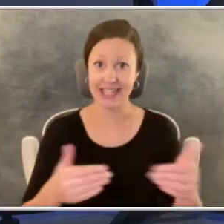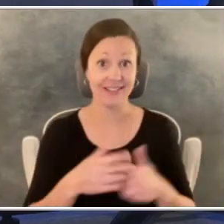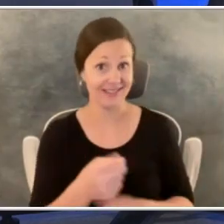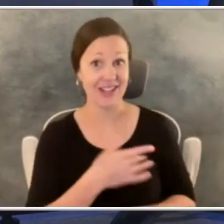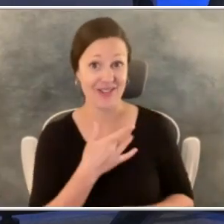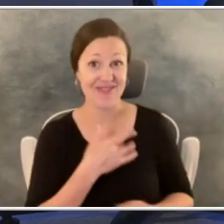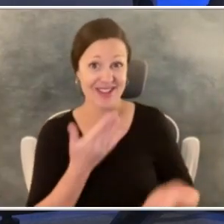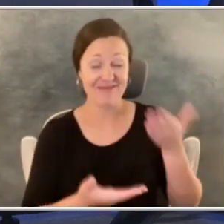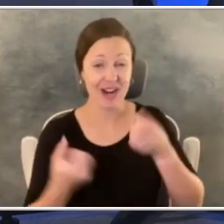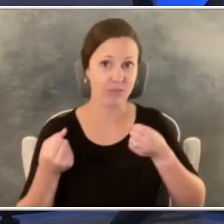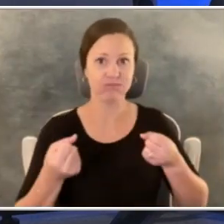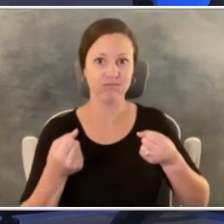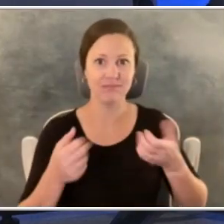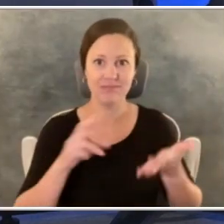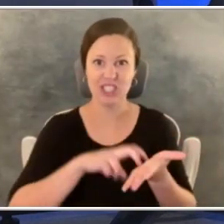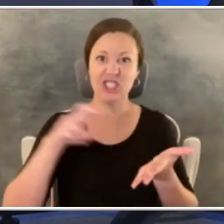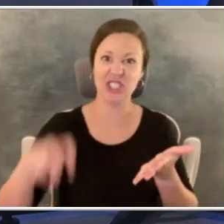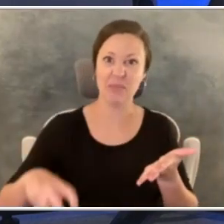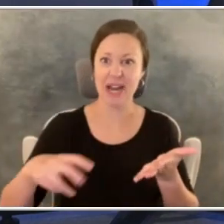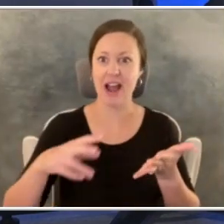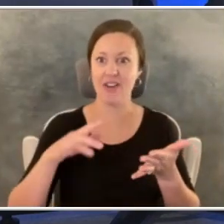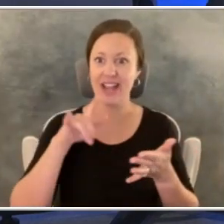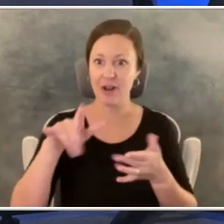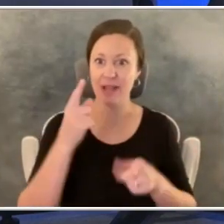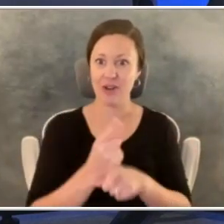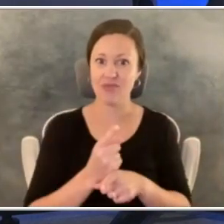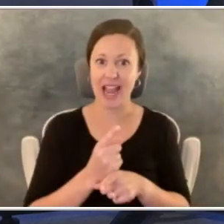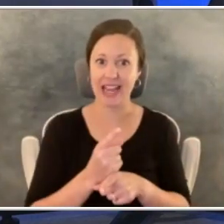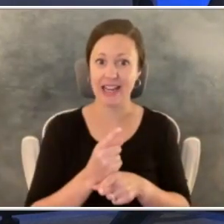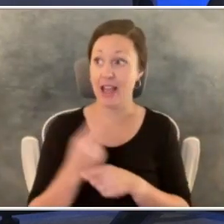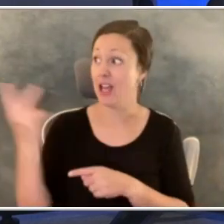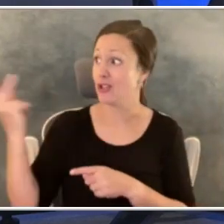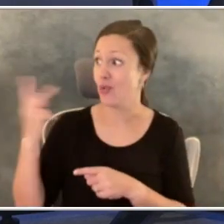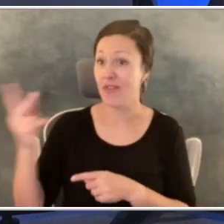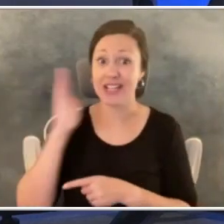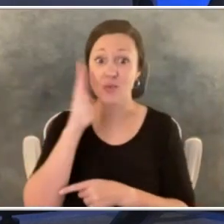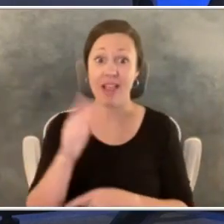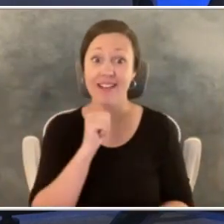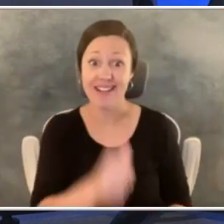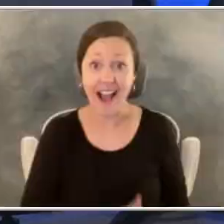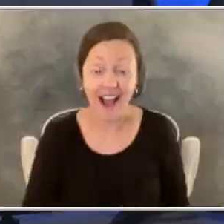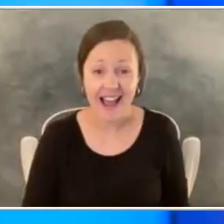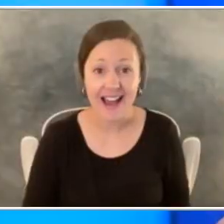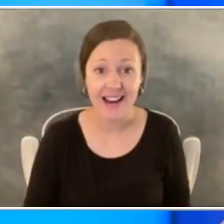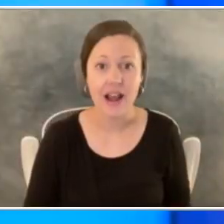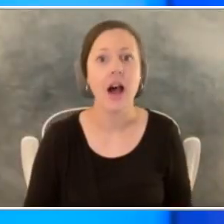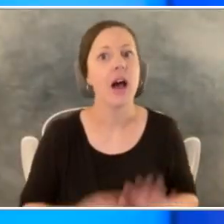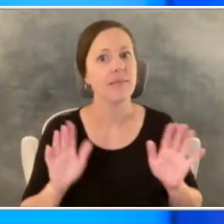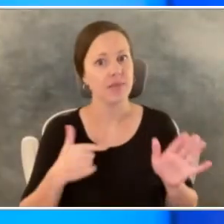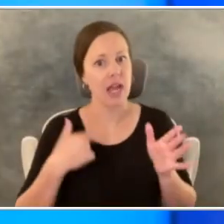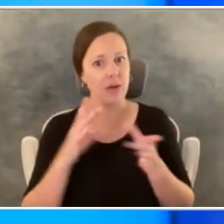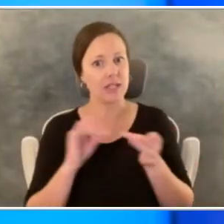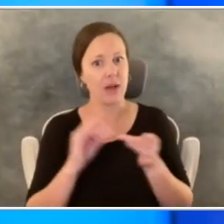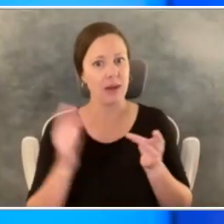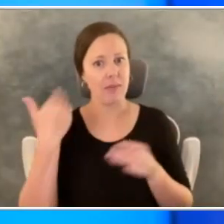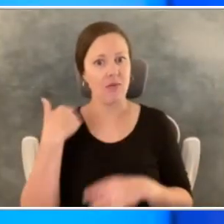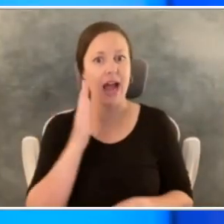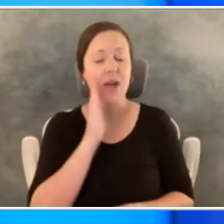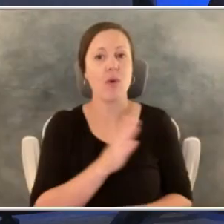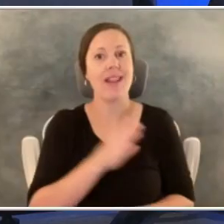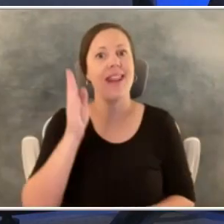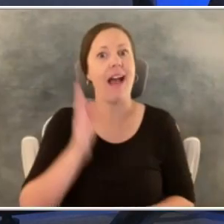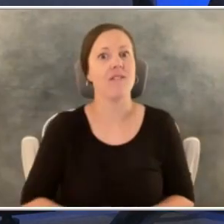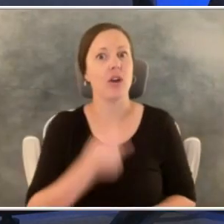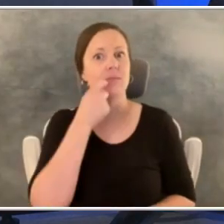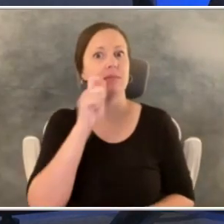a plane. Yeah. That's something that Dr. Chen and I will not be doing. I was commenting before this show that I will never go skydiving. Yeah, and Jack said, he goes, you